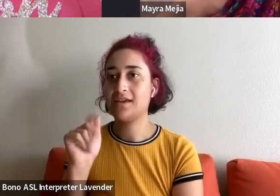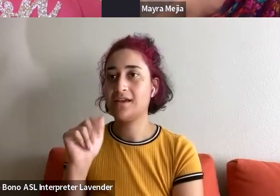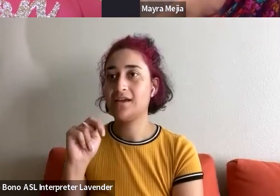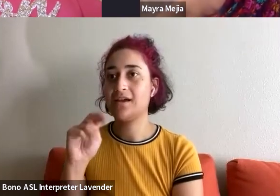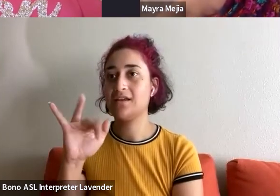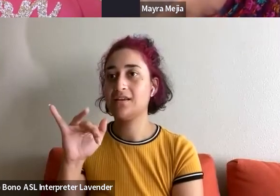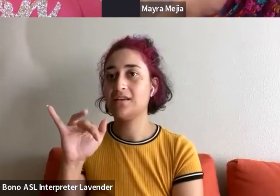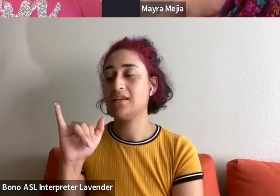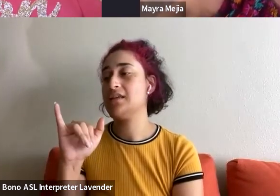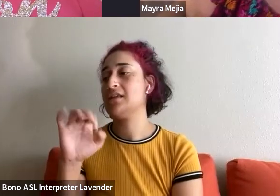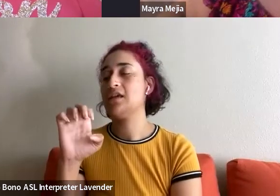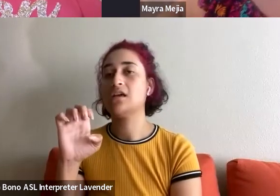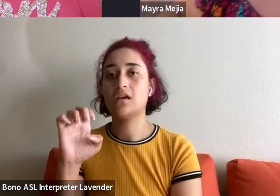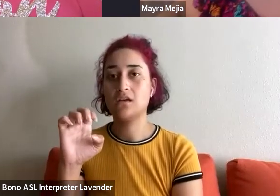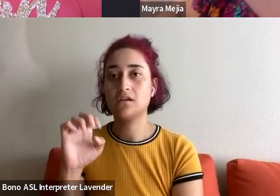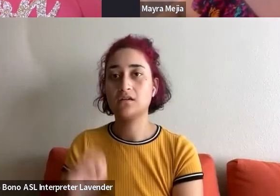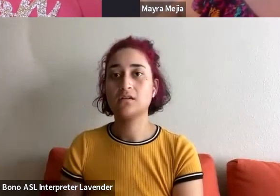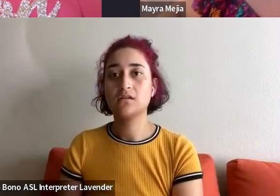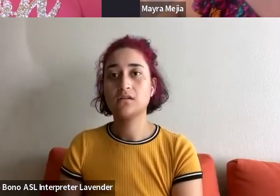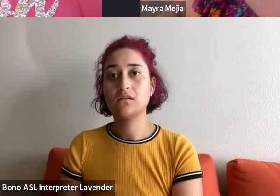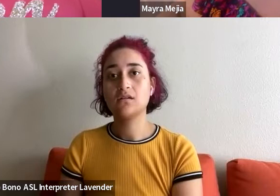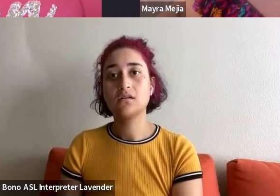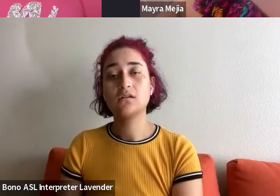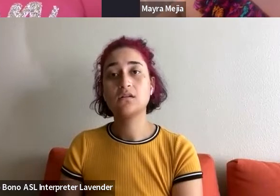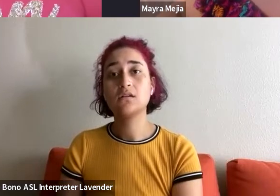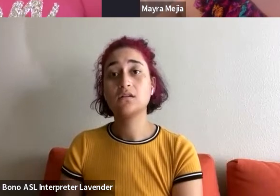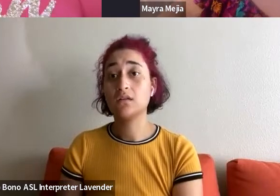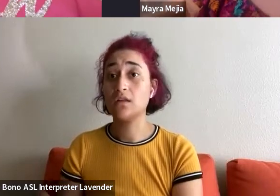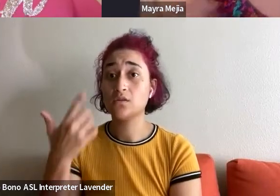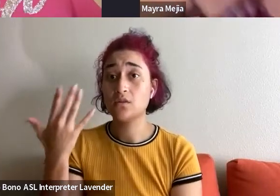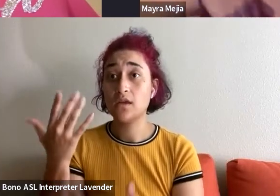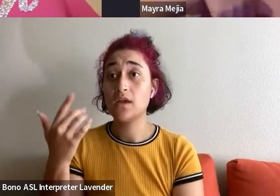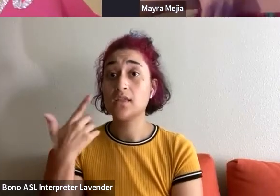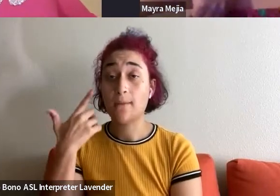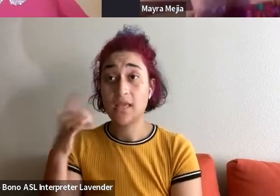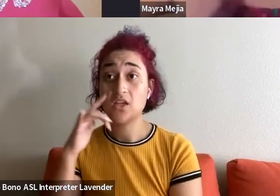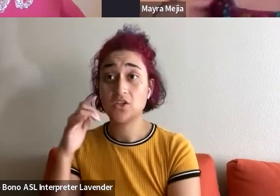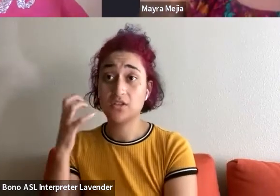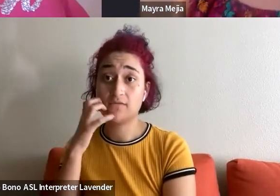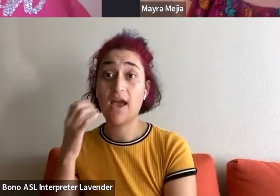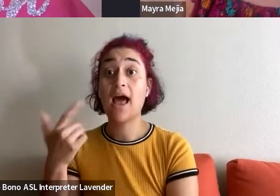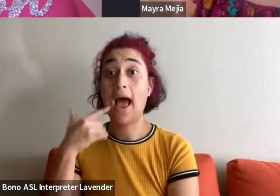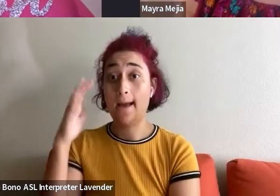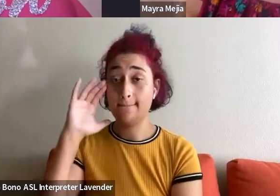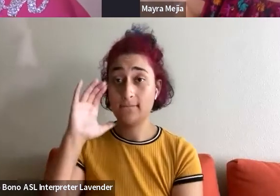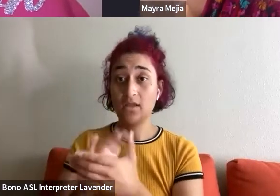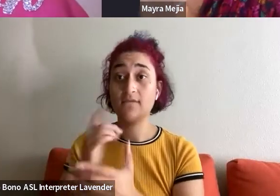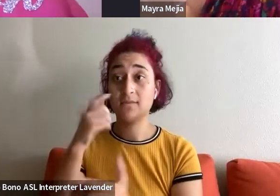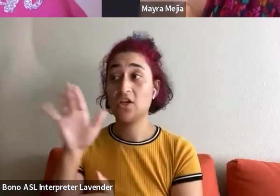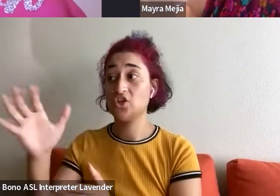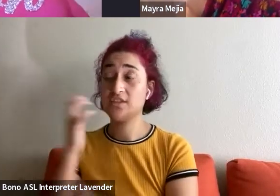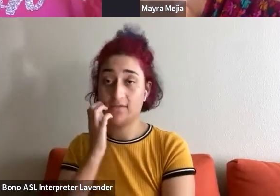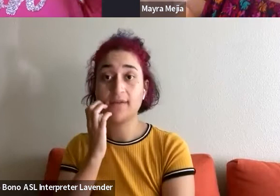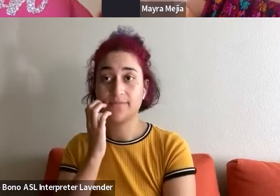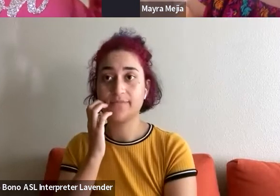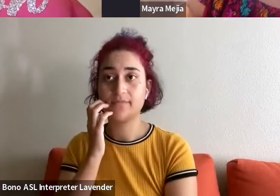But thankfully, he went after her though. Huh? Because she's fat. He went out. I believe he went after her because she's fat. Yes, because